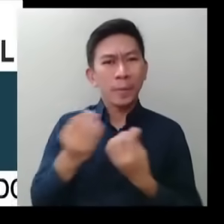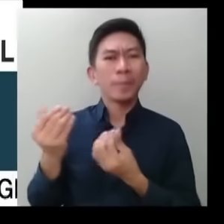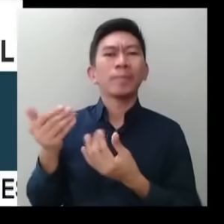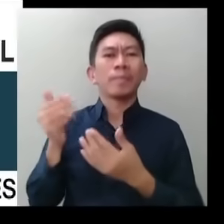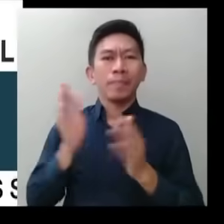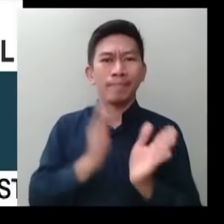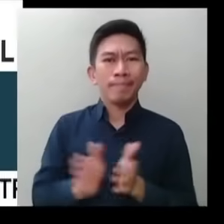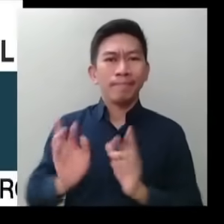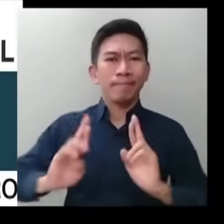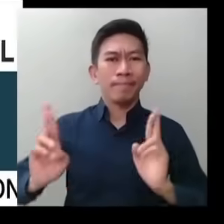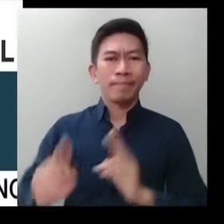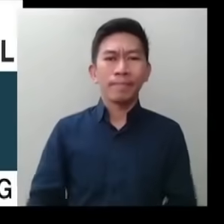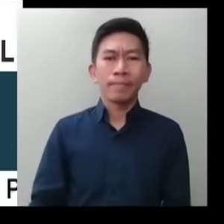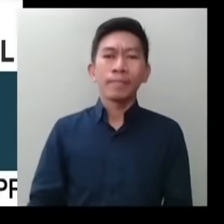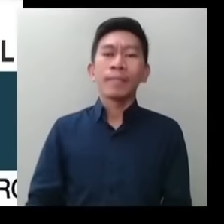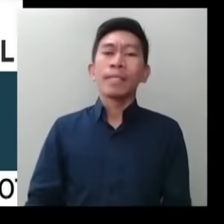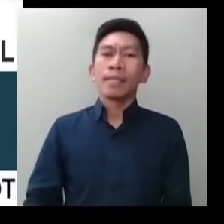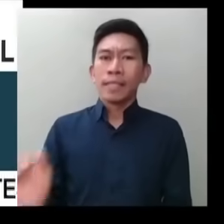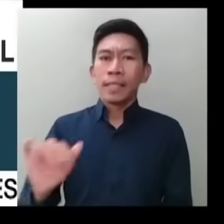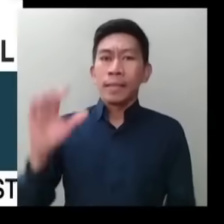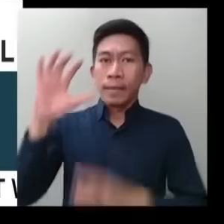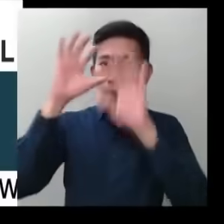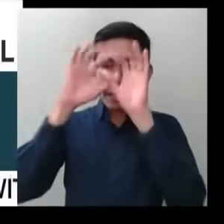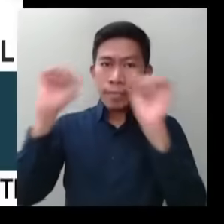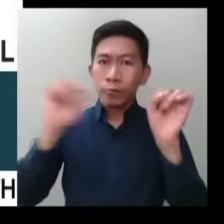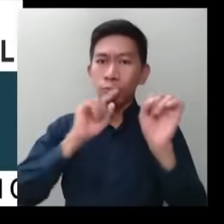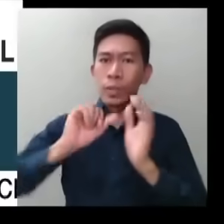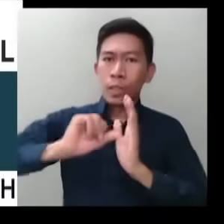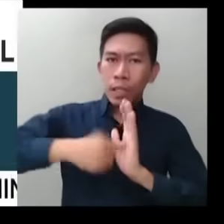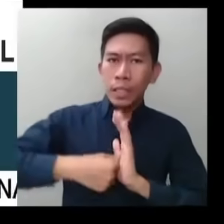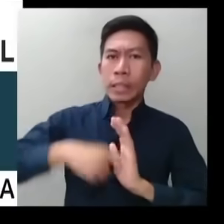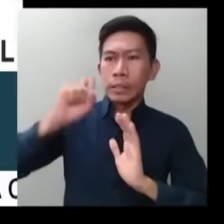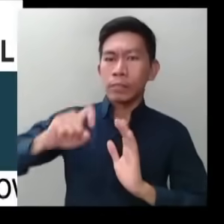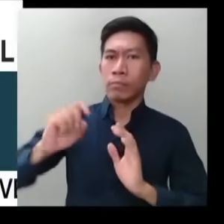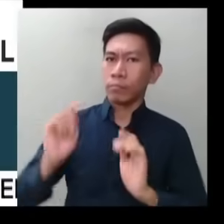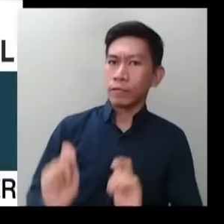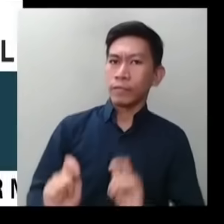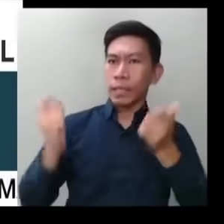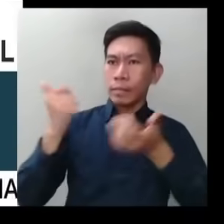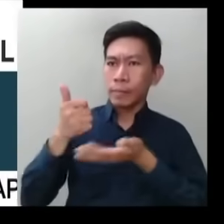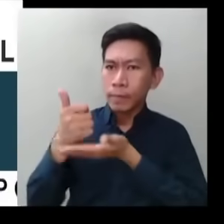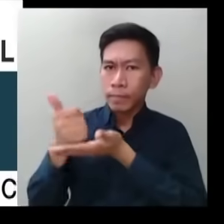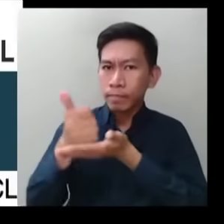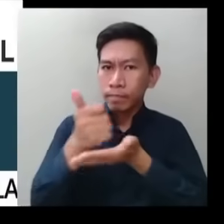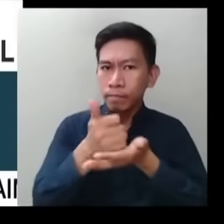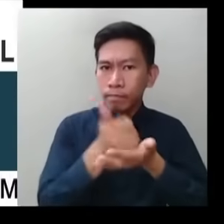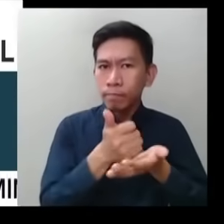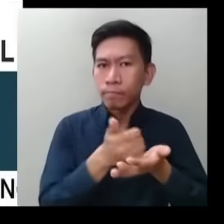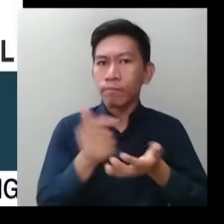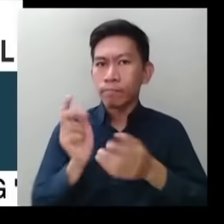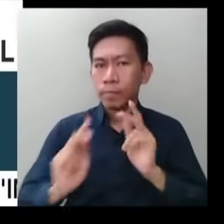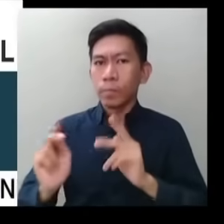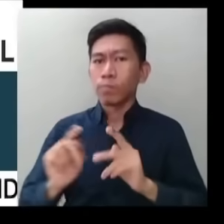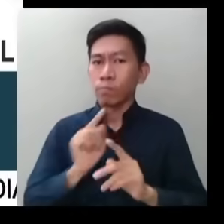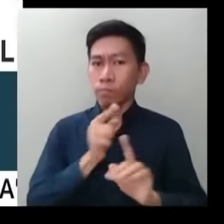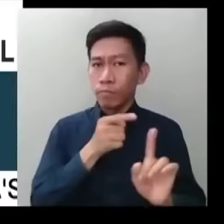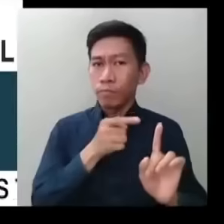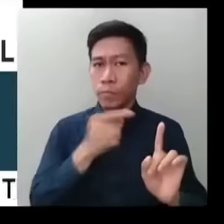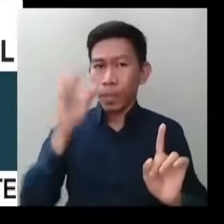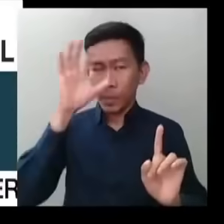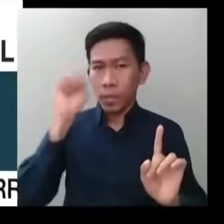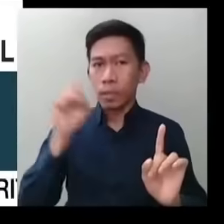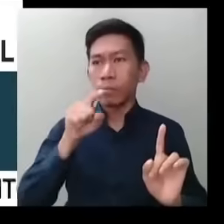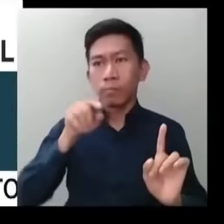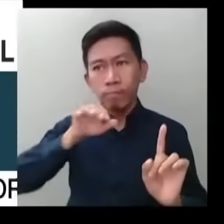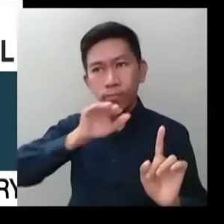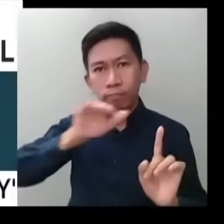has emphasized on response, immediate response, actually, and he encouraged everyone, he gave guidance